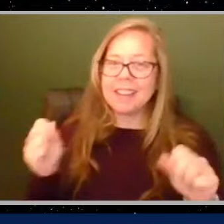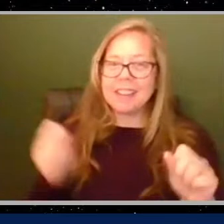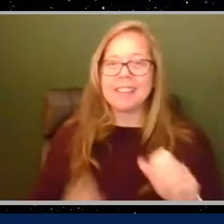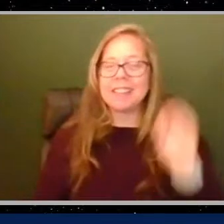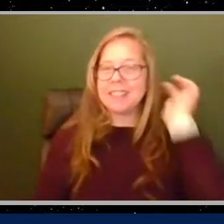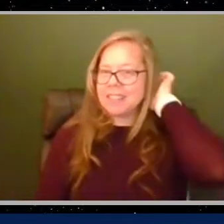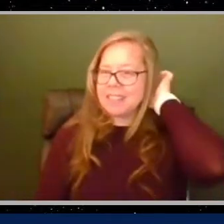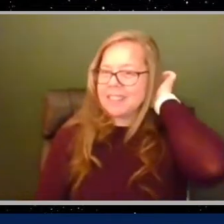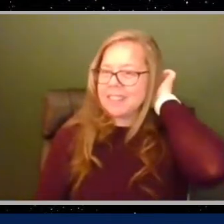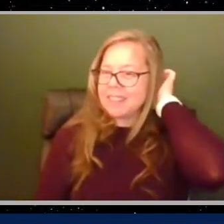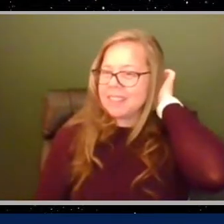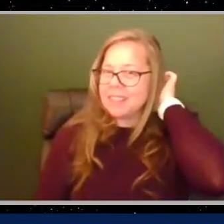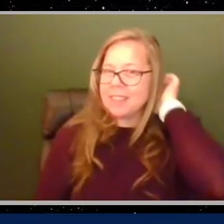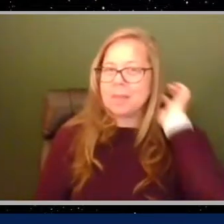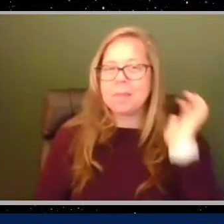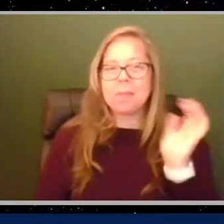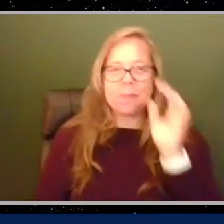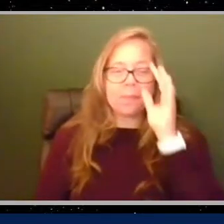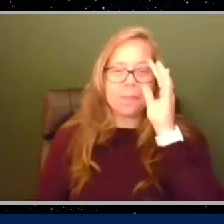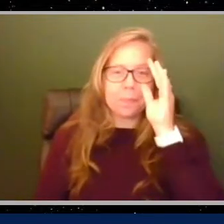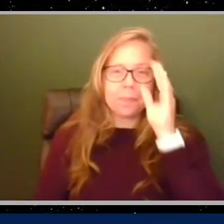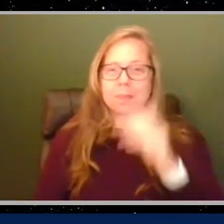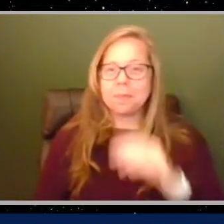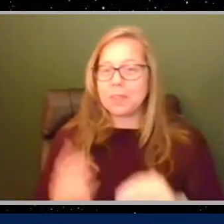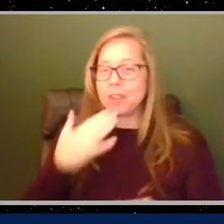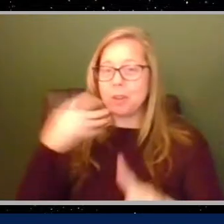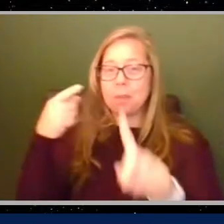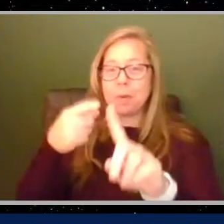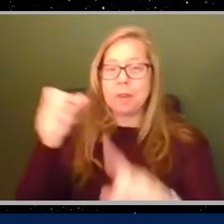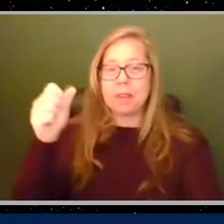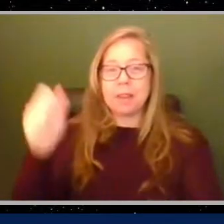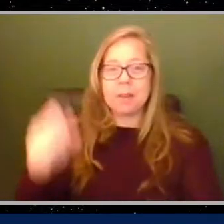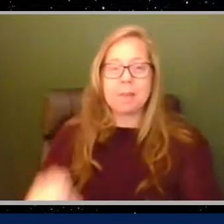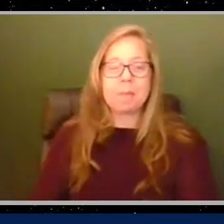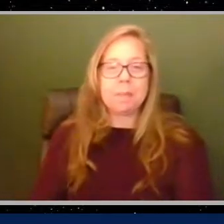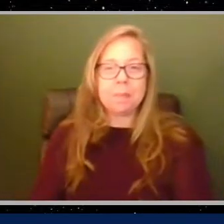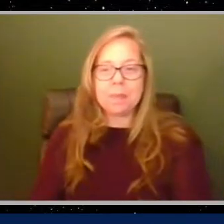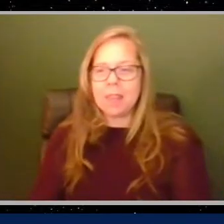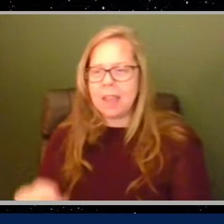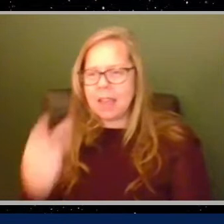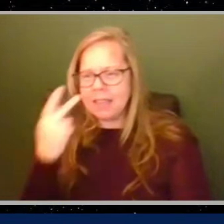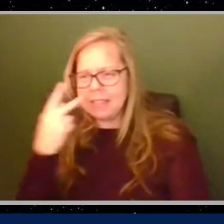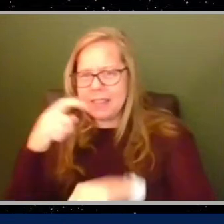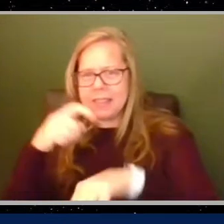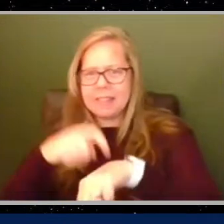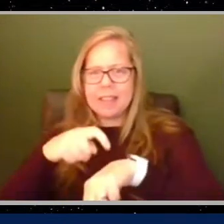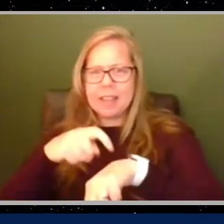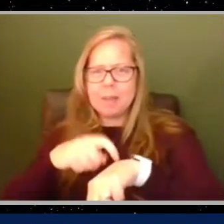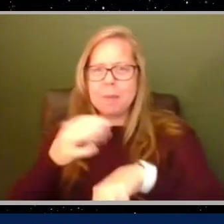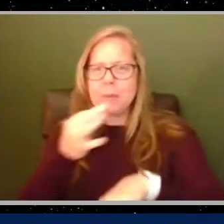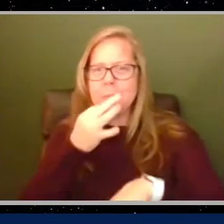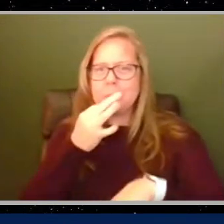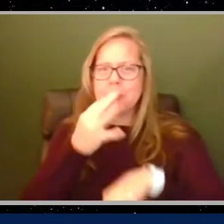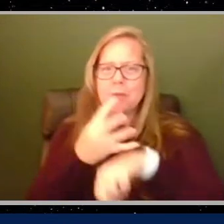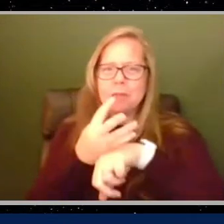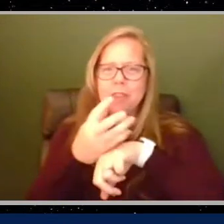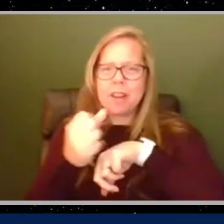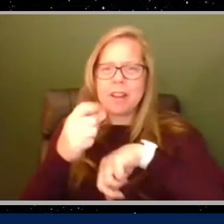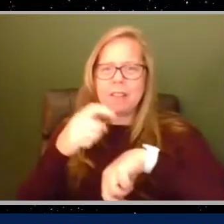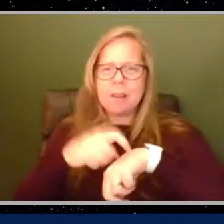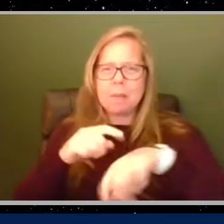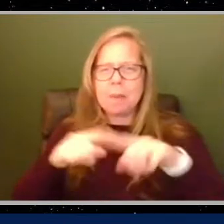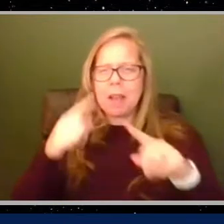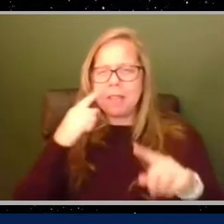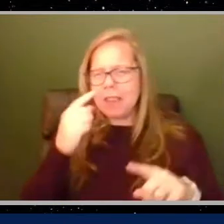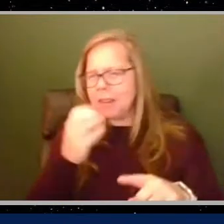All right. Yeah, such a good point. I'm watching the clock here because we are going to run out of time here, but I think we have time for a couple